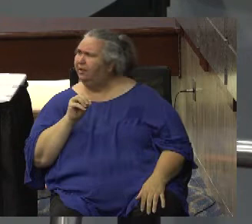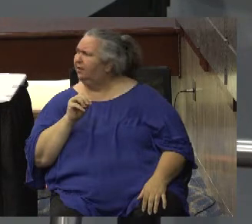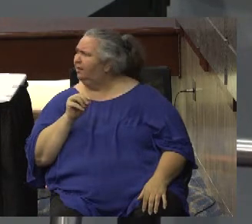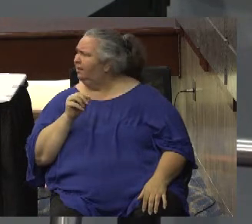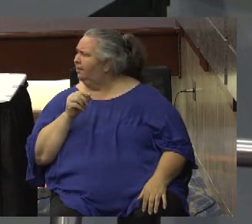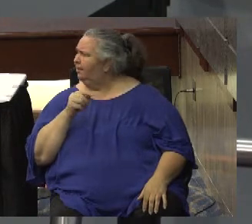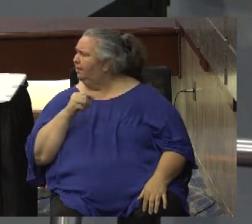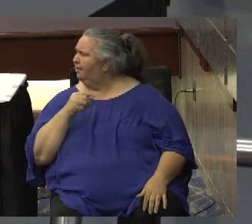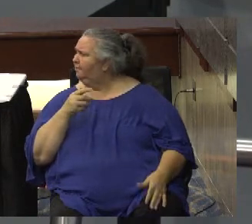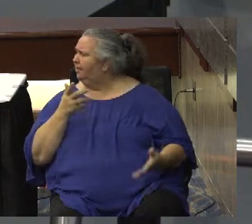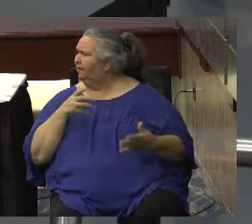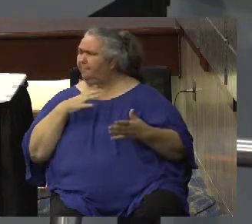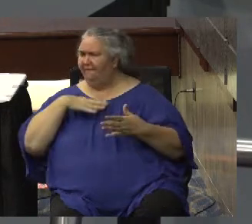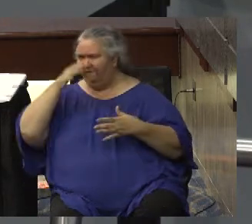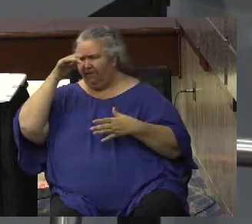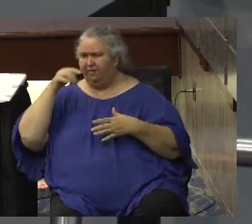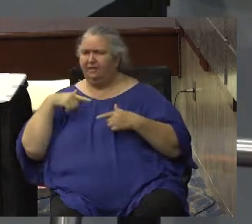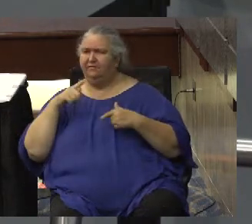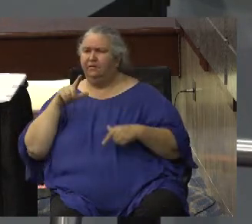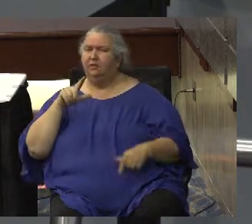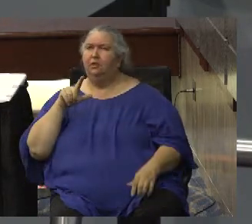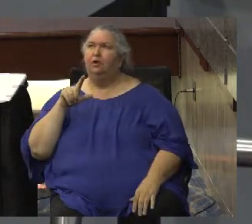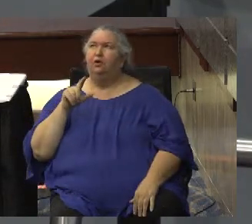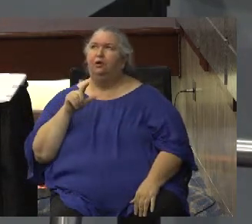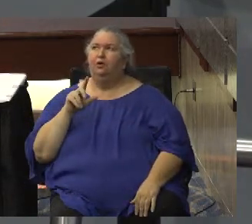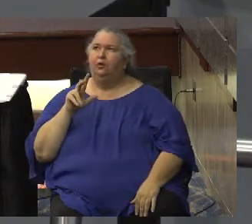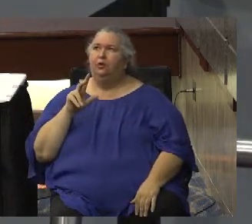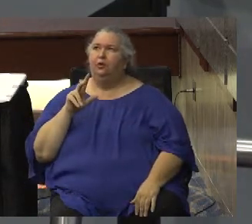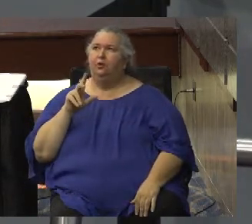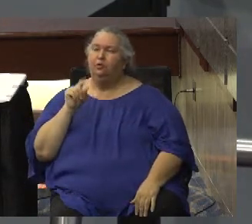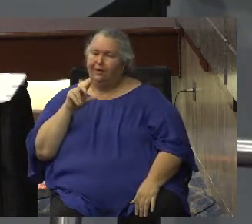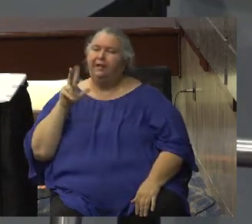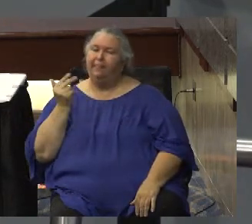who lives at 2013 Meadow Road.